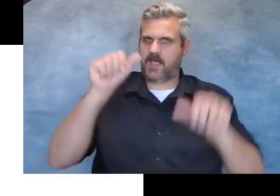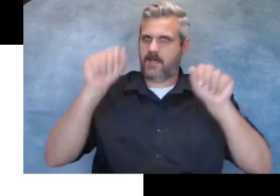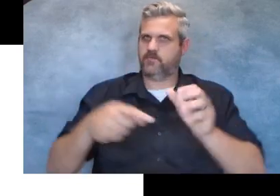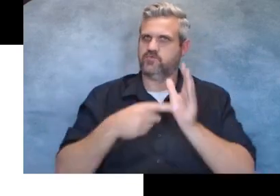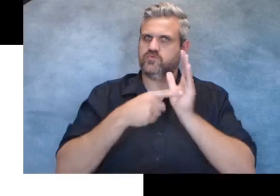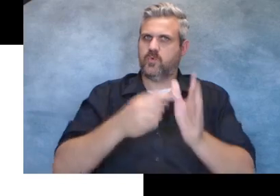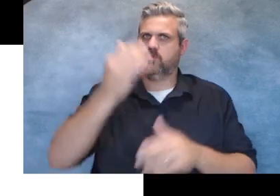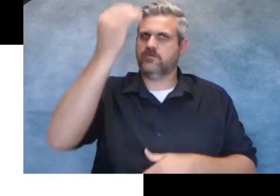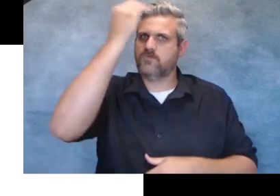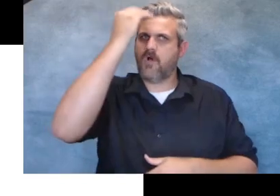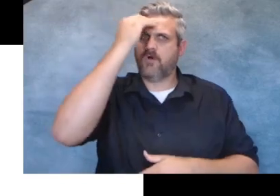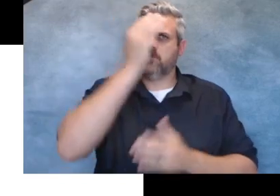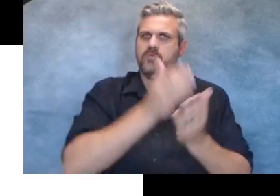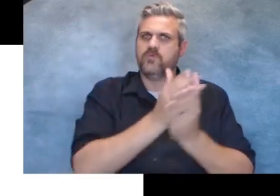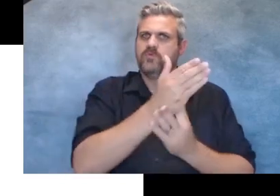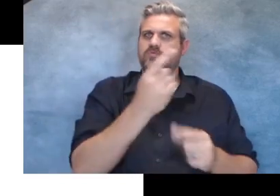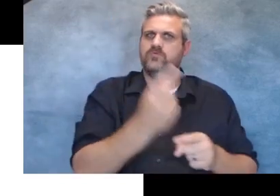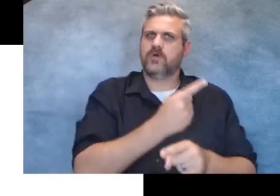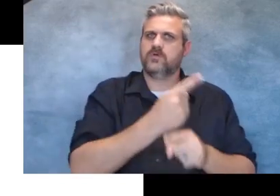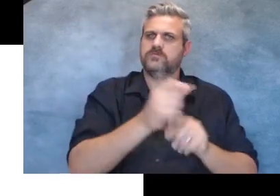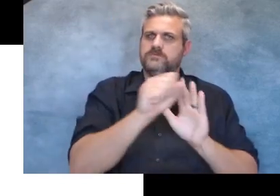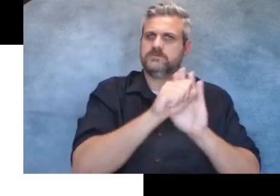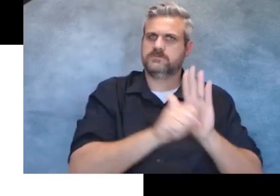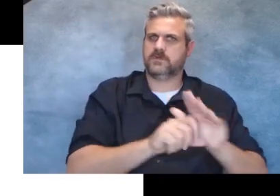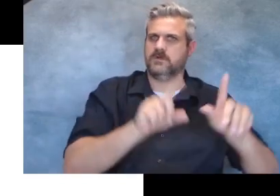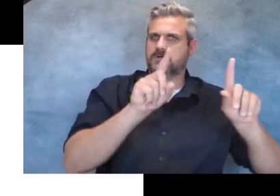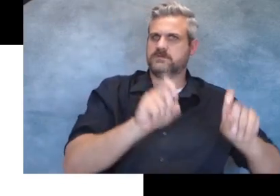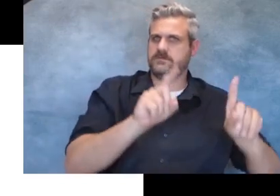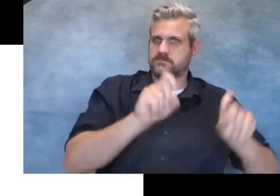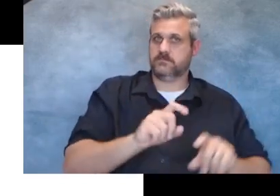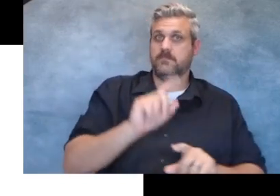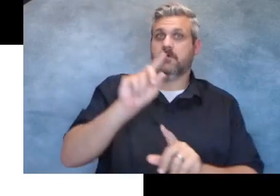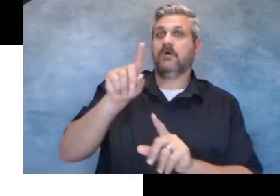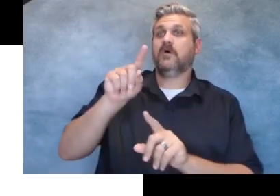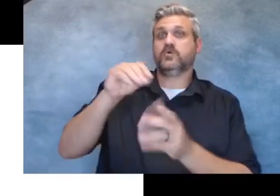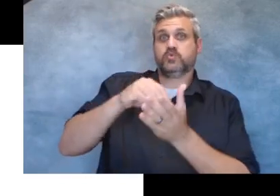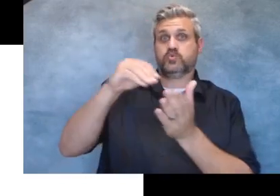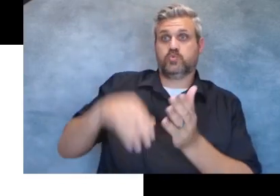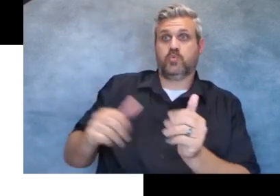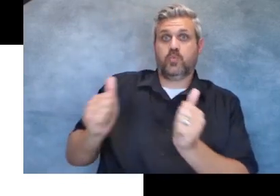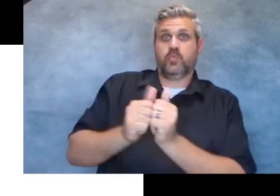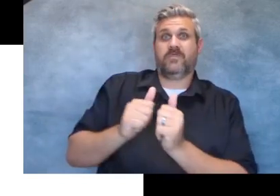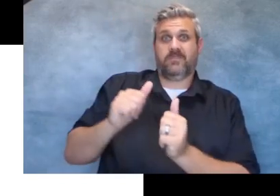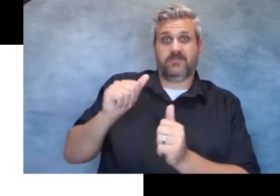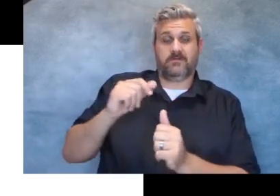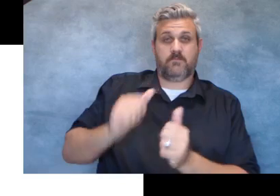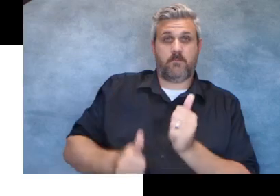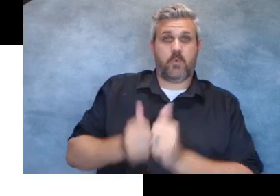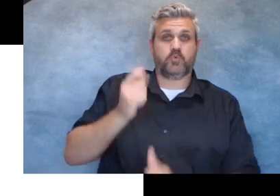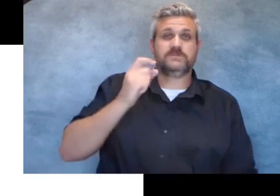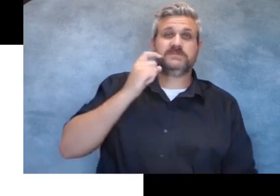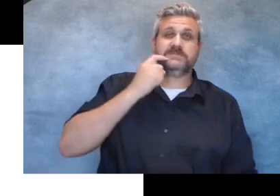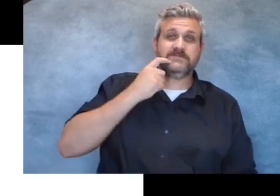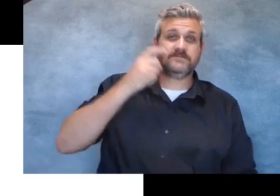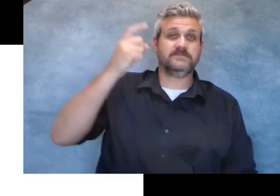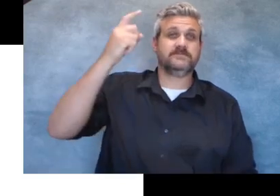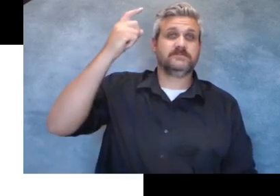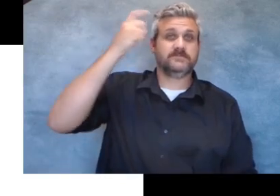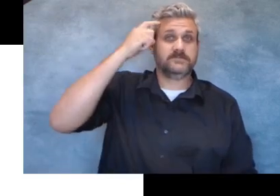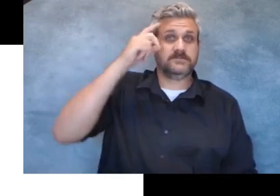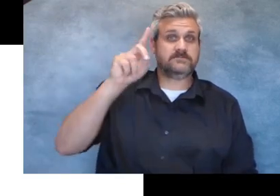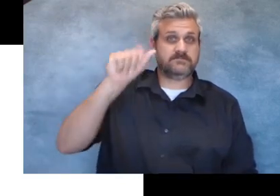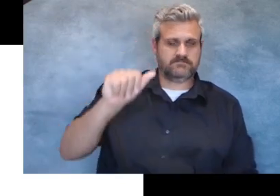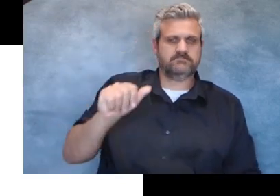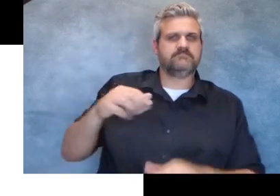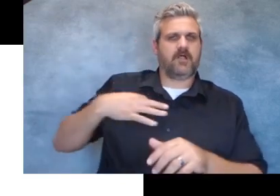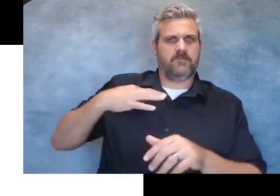show their knowledge through regular state assessment. Only students with the most significant cognitive disabilities are